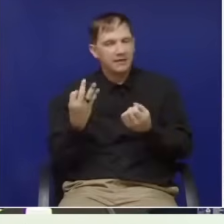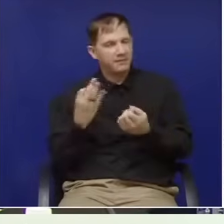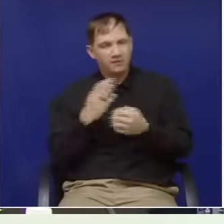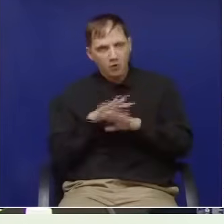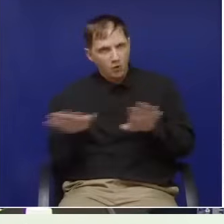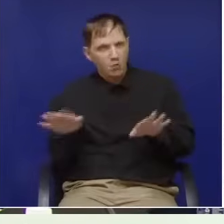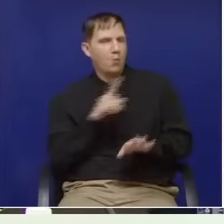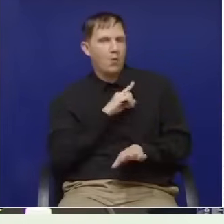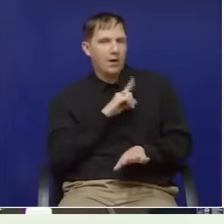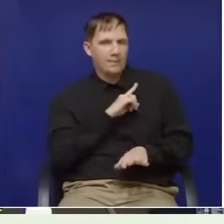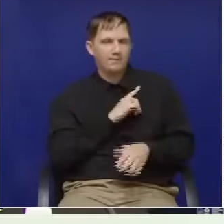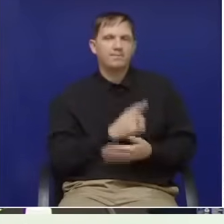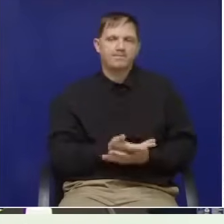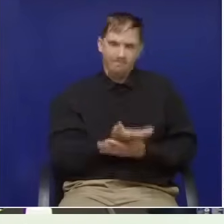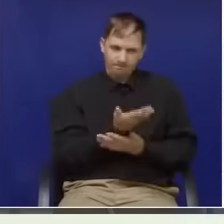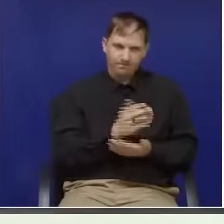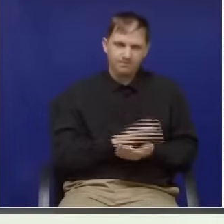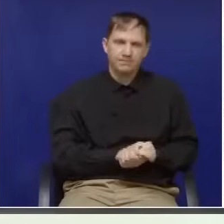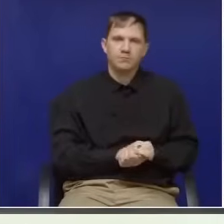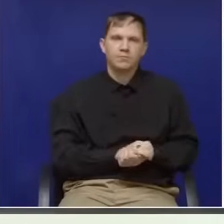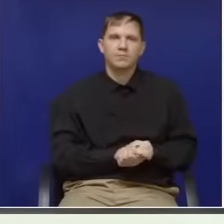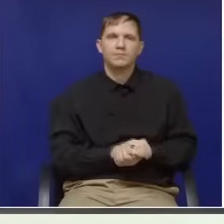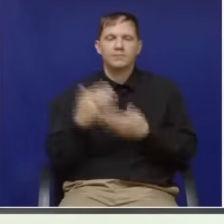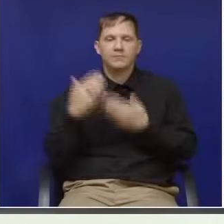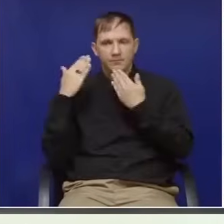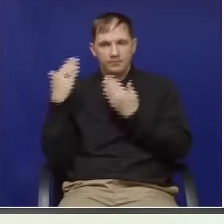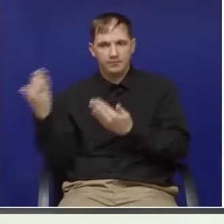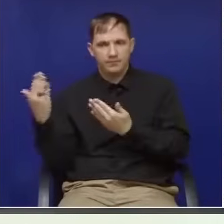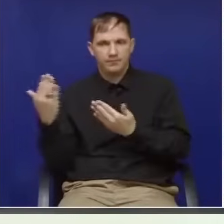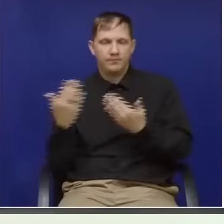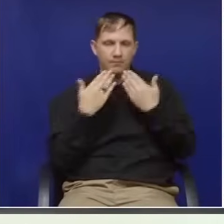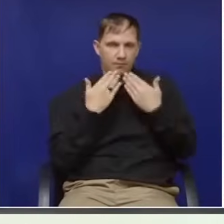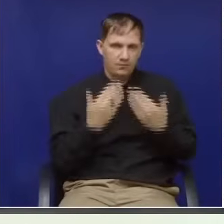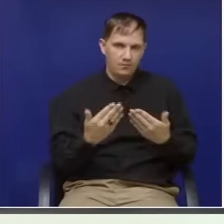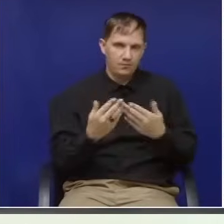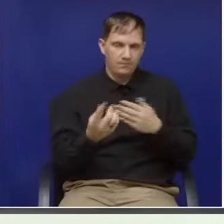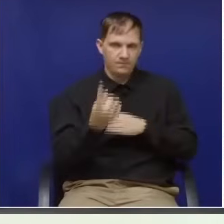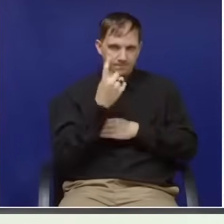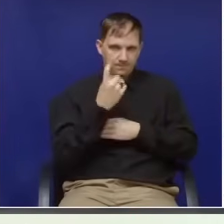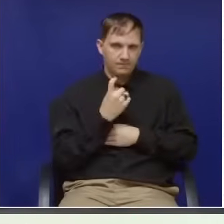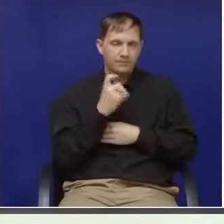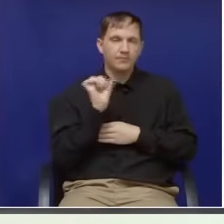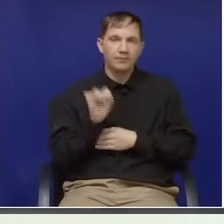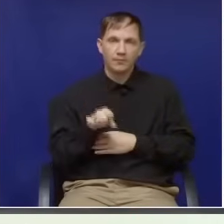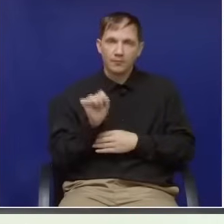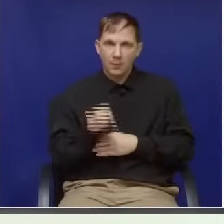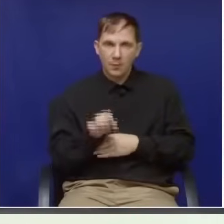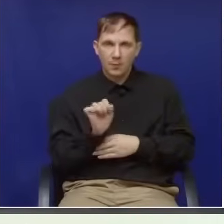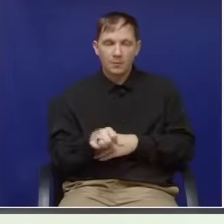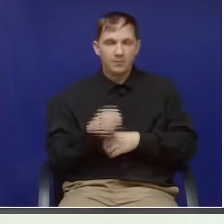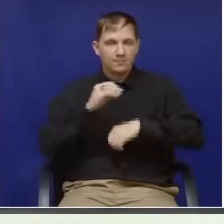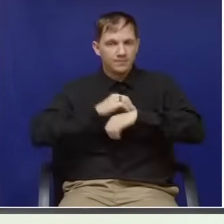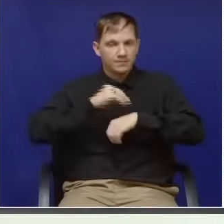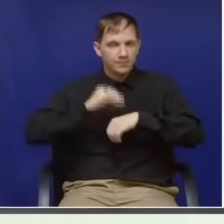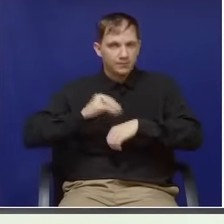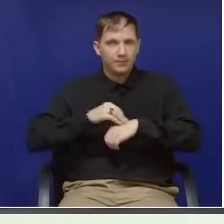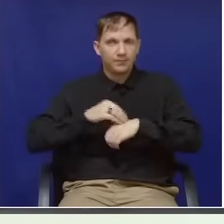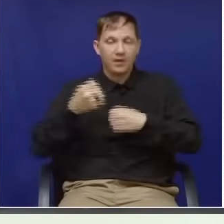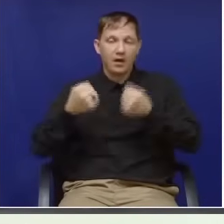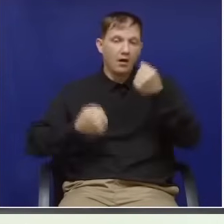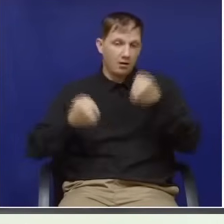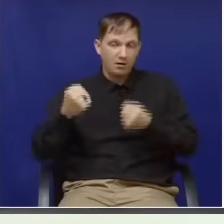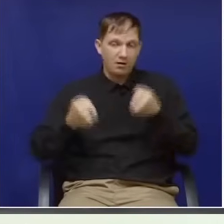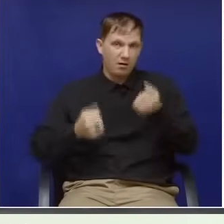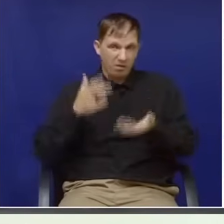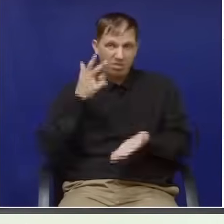Honourable Deputy Minister. Thank you, Chair. Thanks, Honourable, for that. Yes, indeed, the issue of vehicles, we